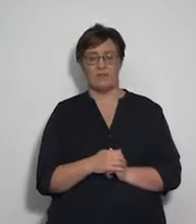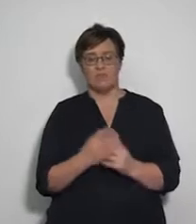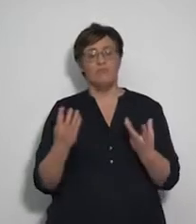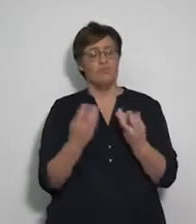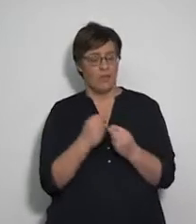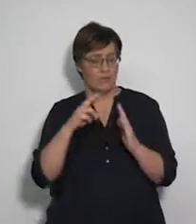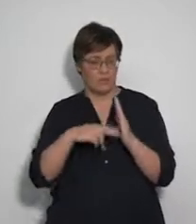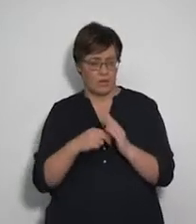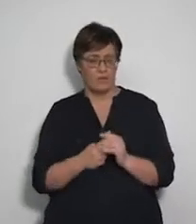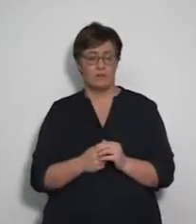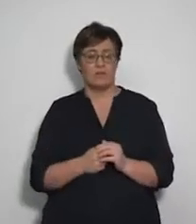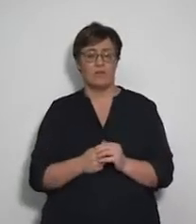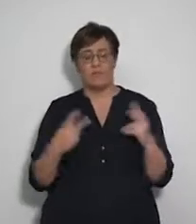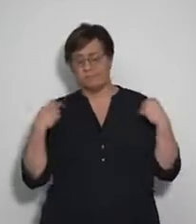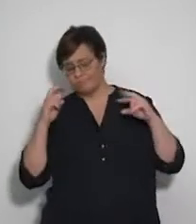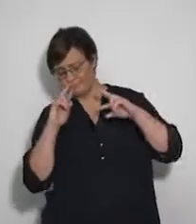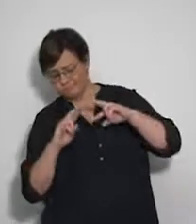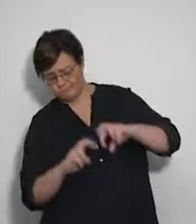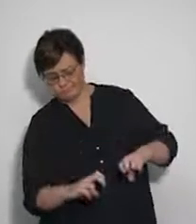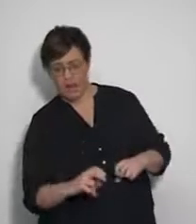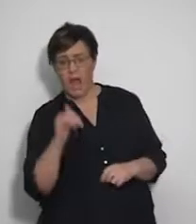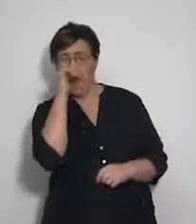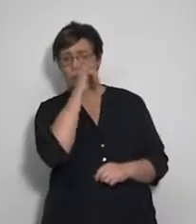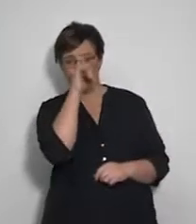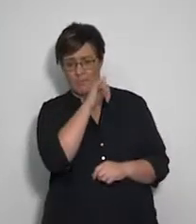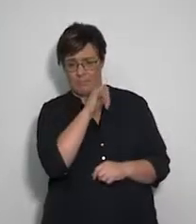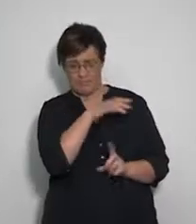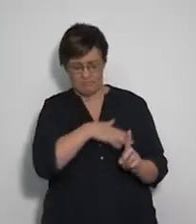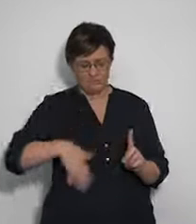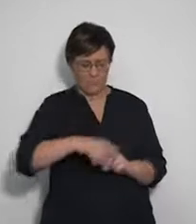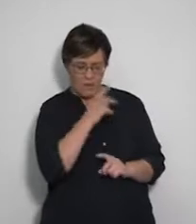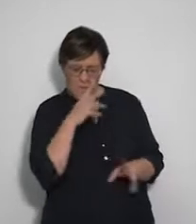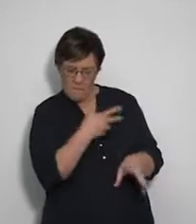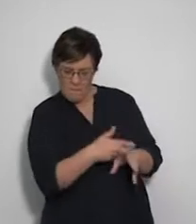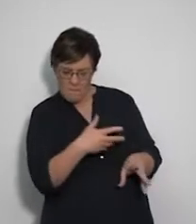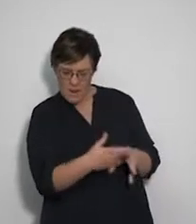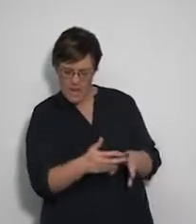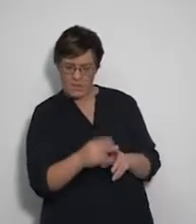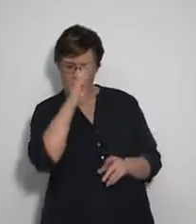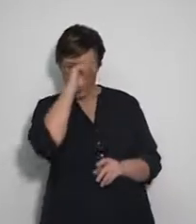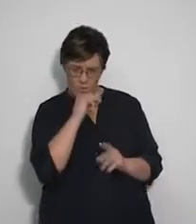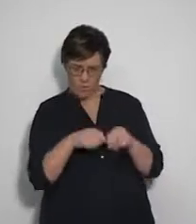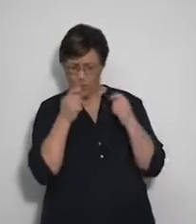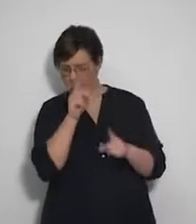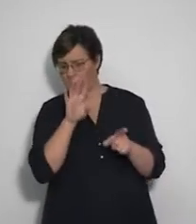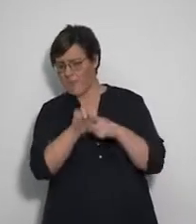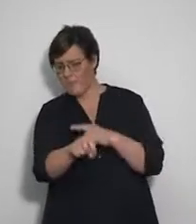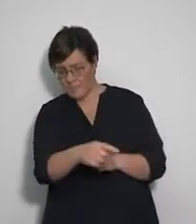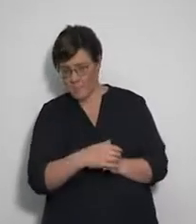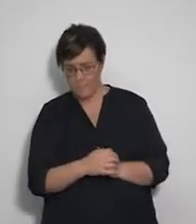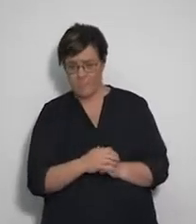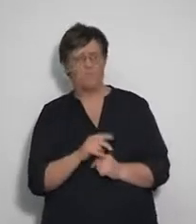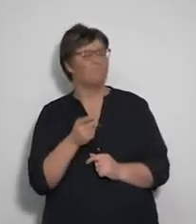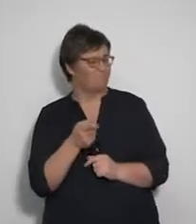this together. Detectives were investigating a crime scene and they found blood on a broken window.